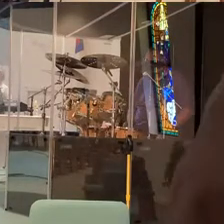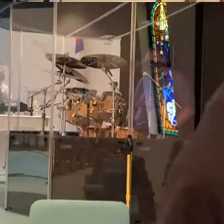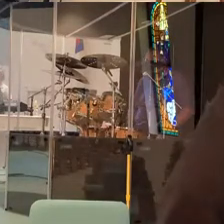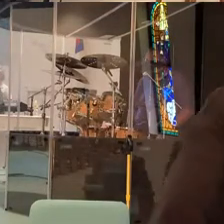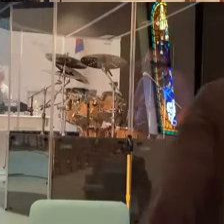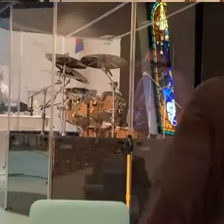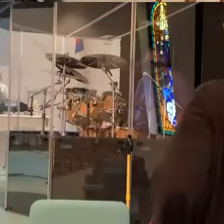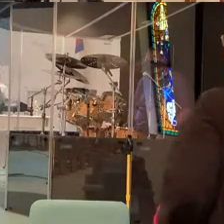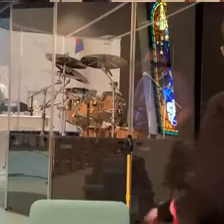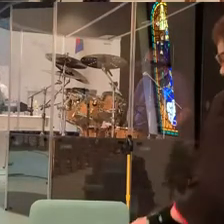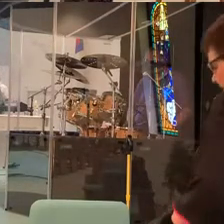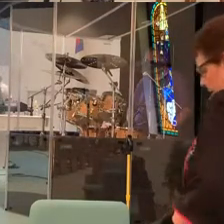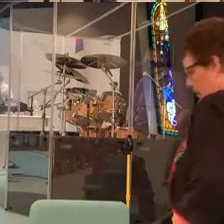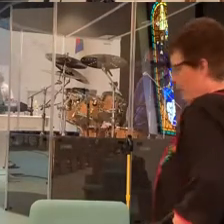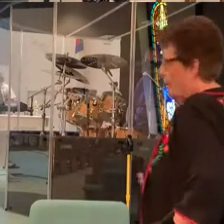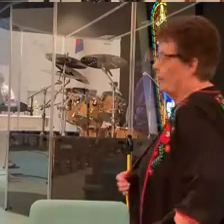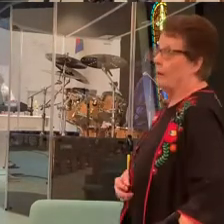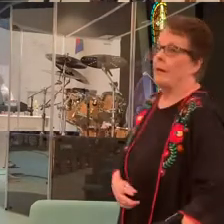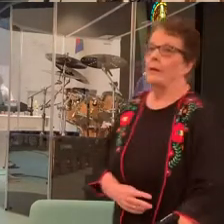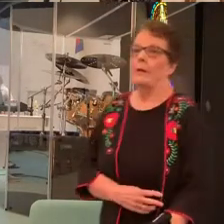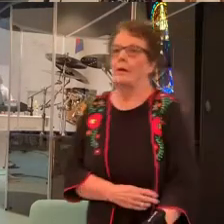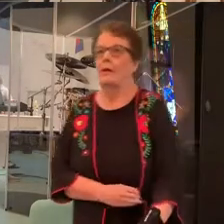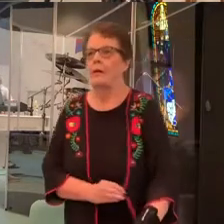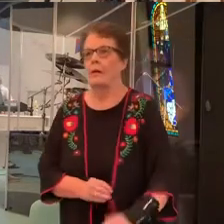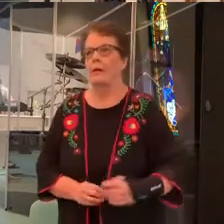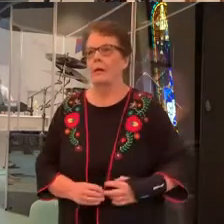you'll stand with us as we continue to worship this morning.